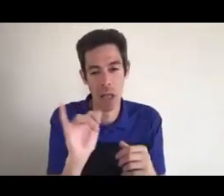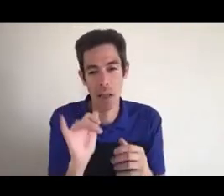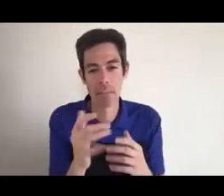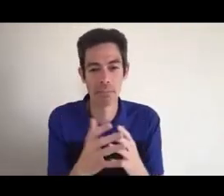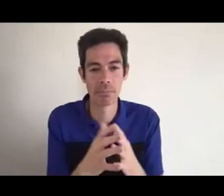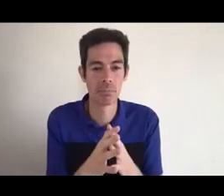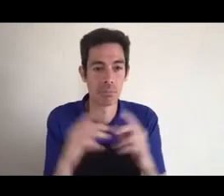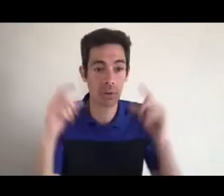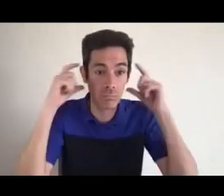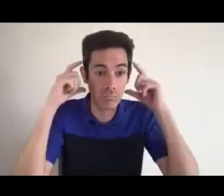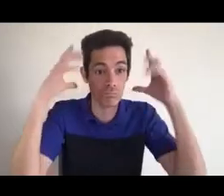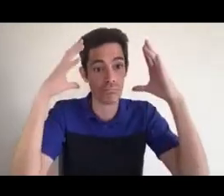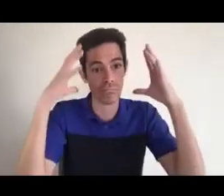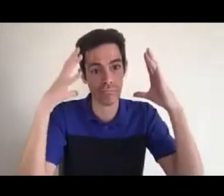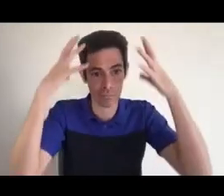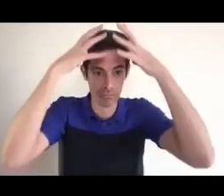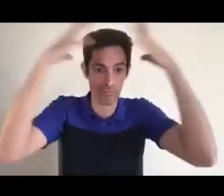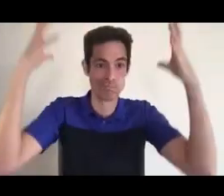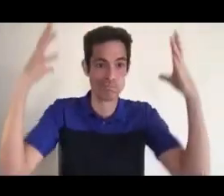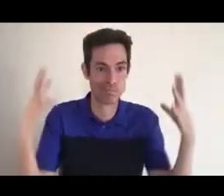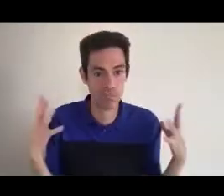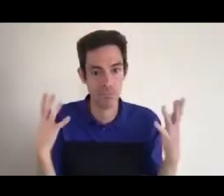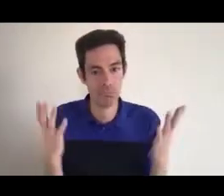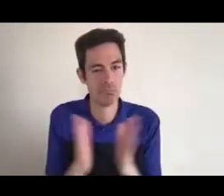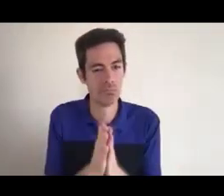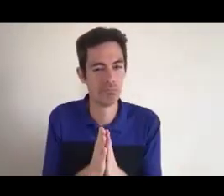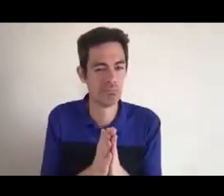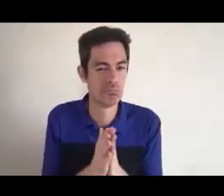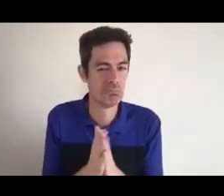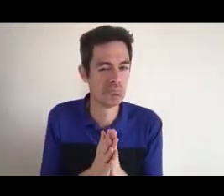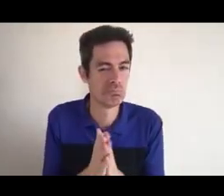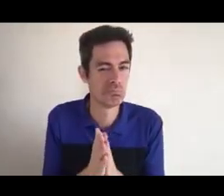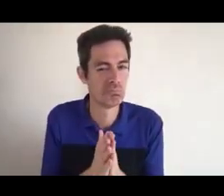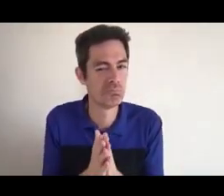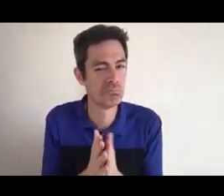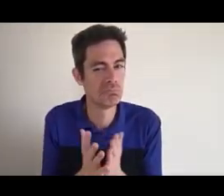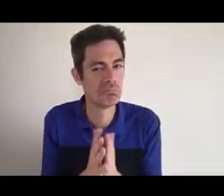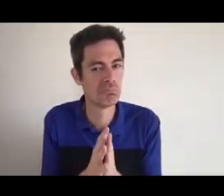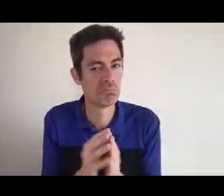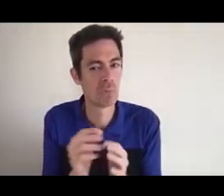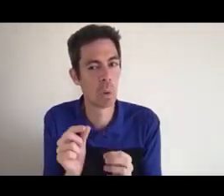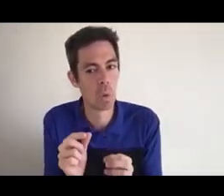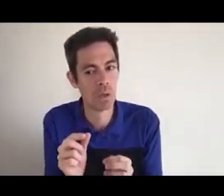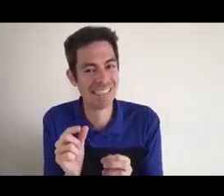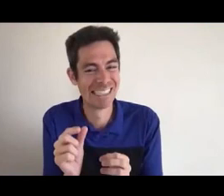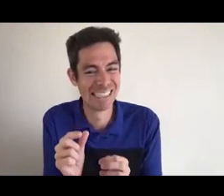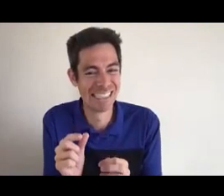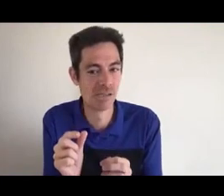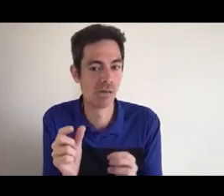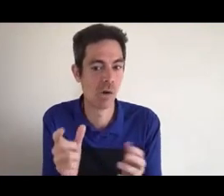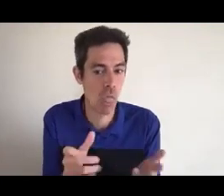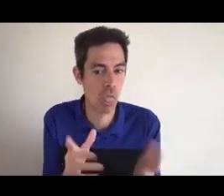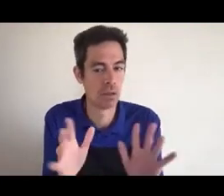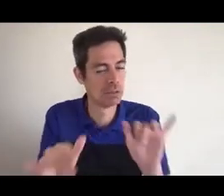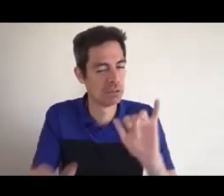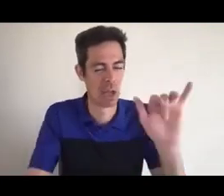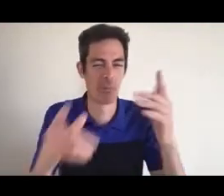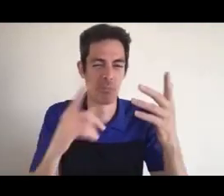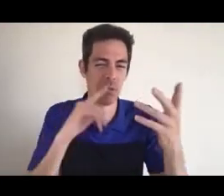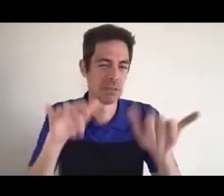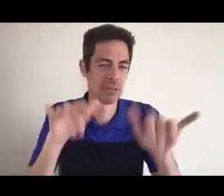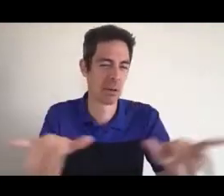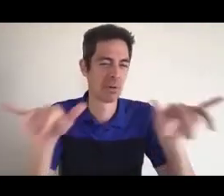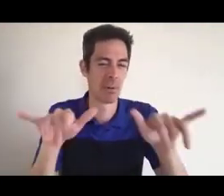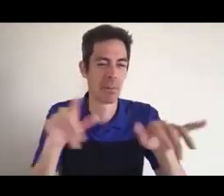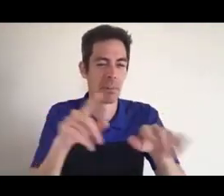large nose. So that would be similar, showing the ear shape and size, showing the hair shape and size.